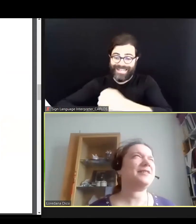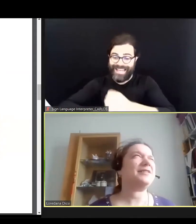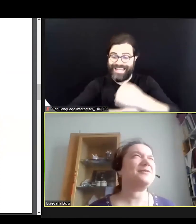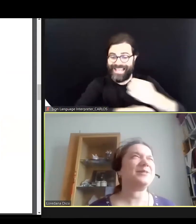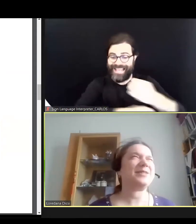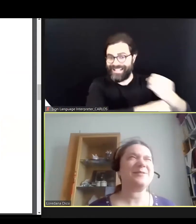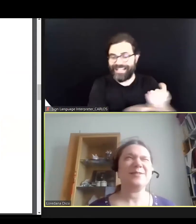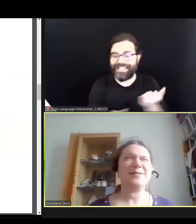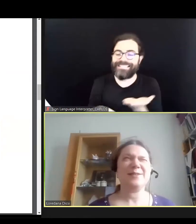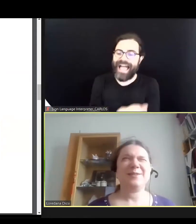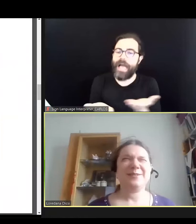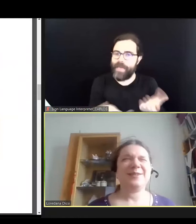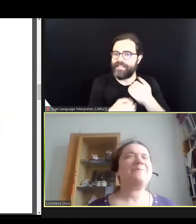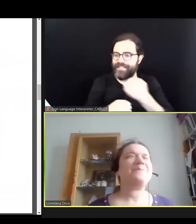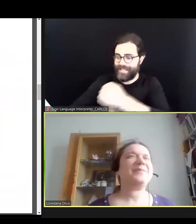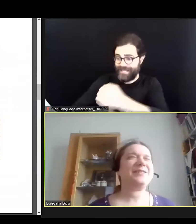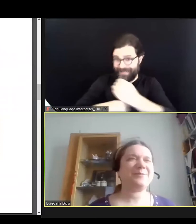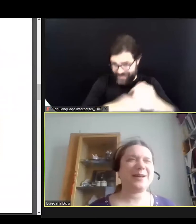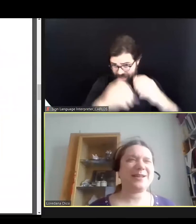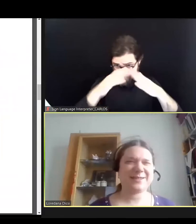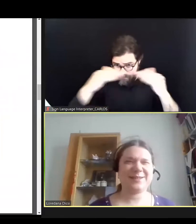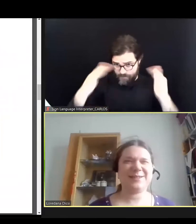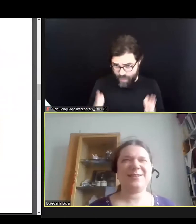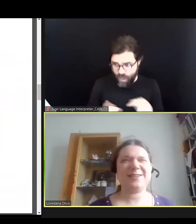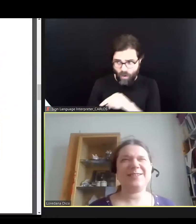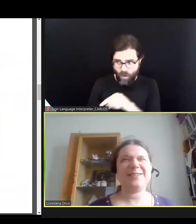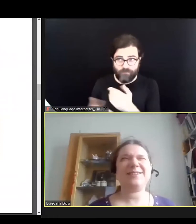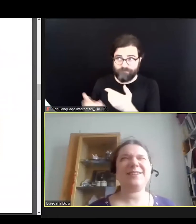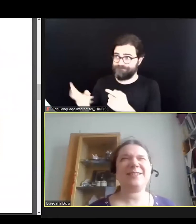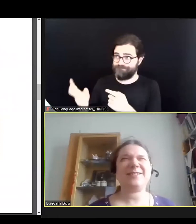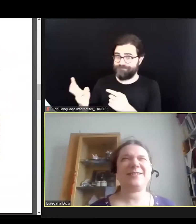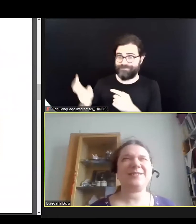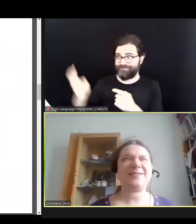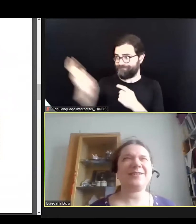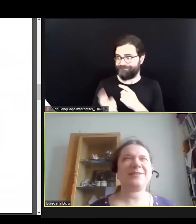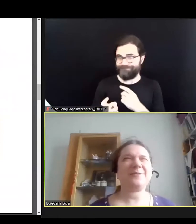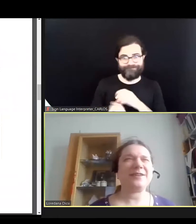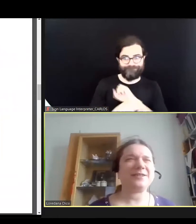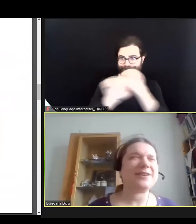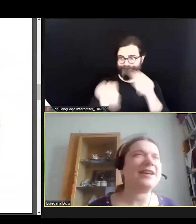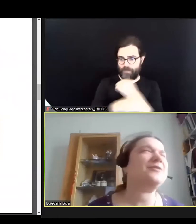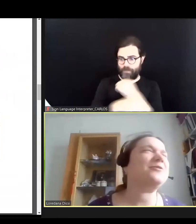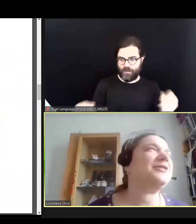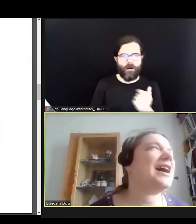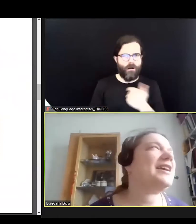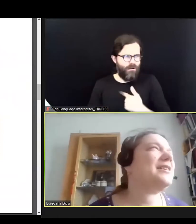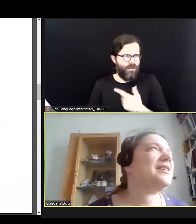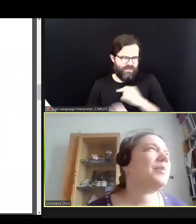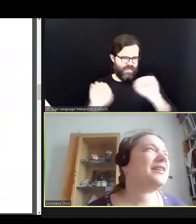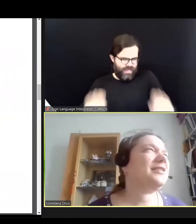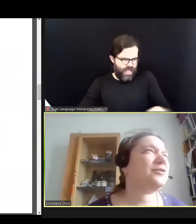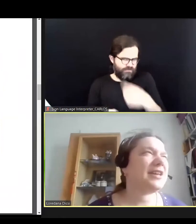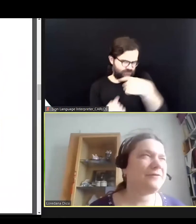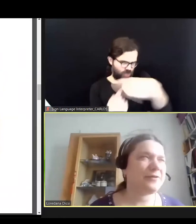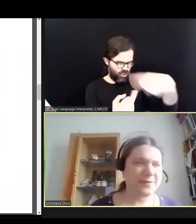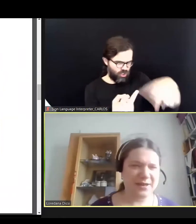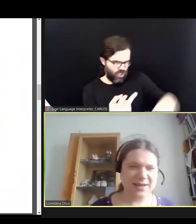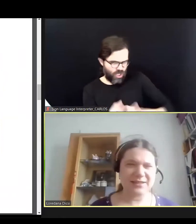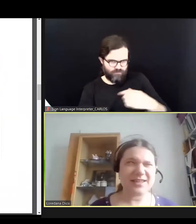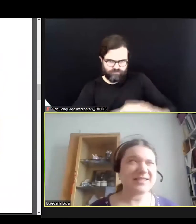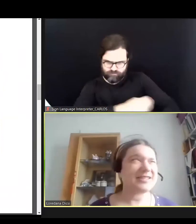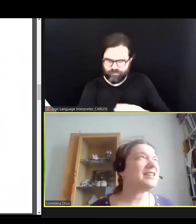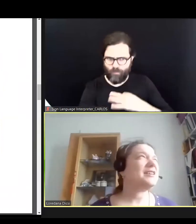to go onto it, let's say everything goes perfect, but still, that little child learning